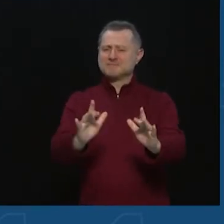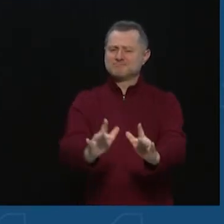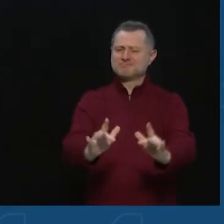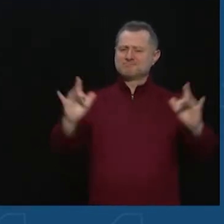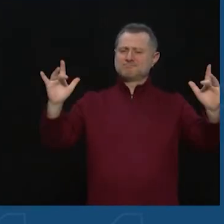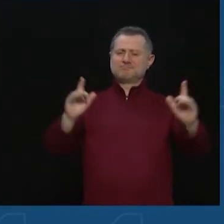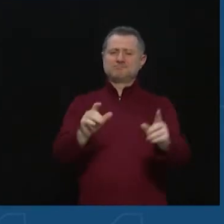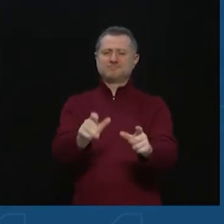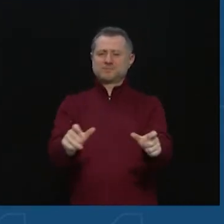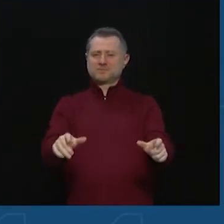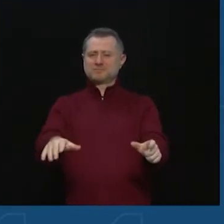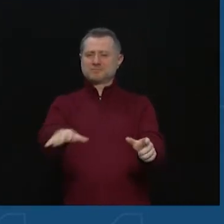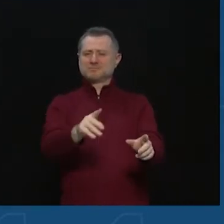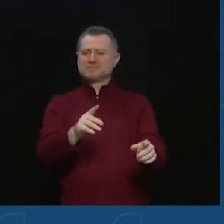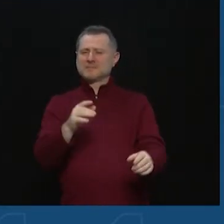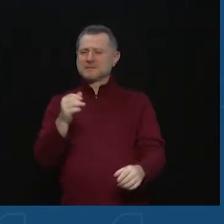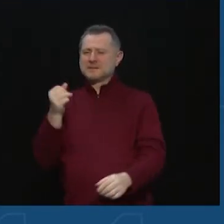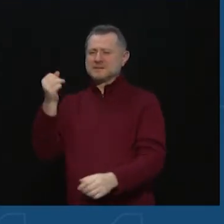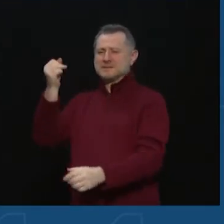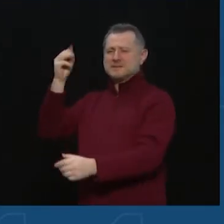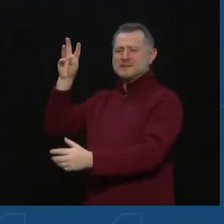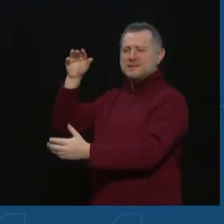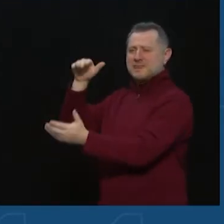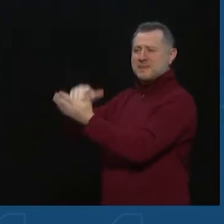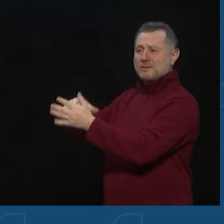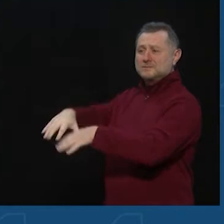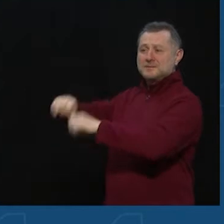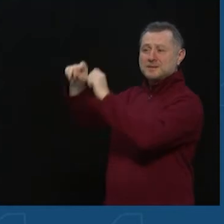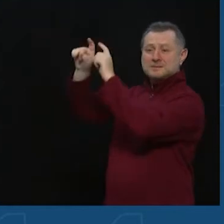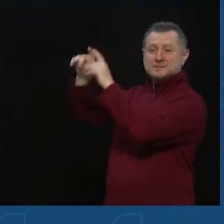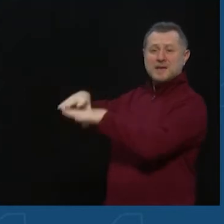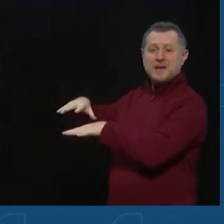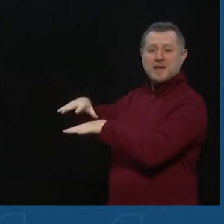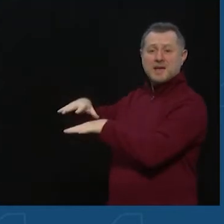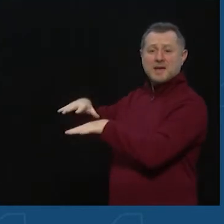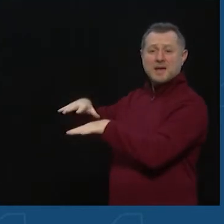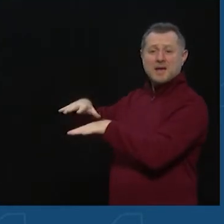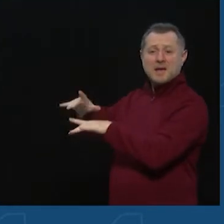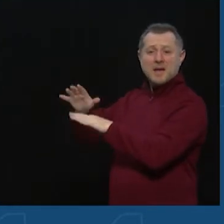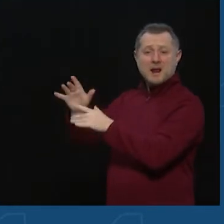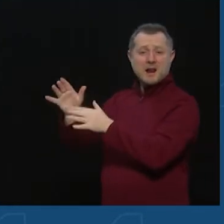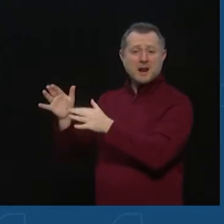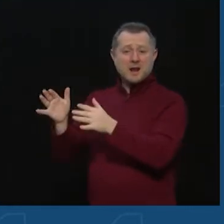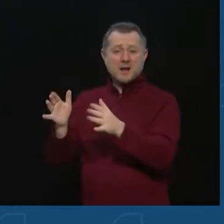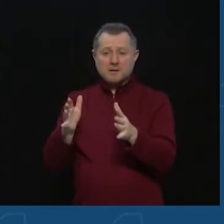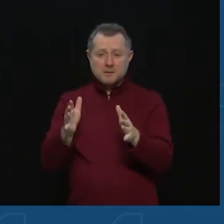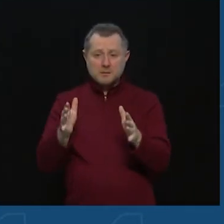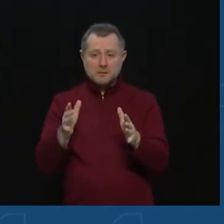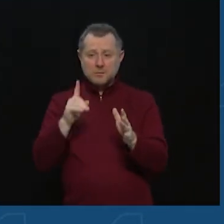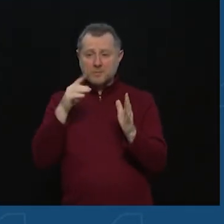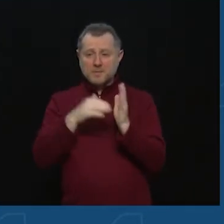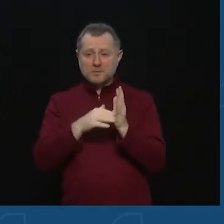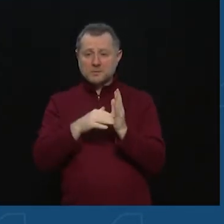are. Another 1,700 were processed. But look who's sitting here,